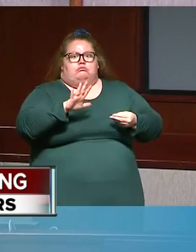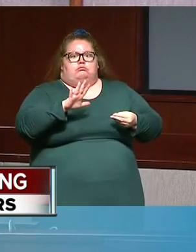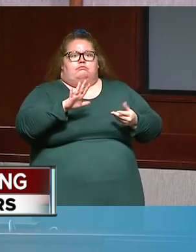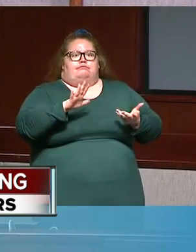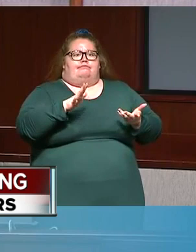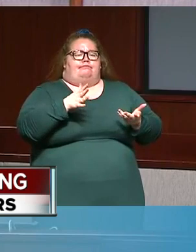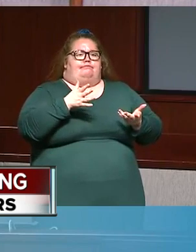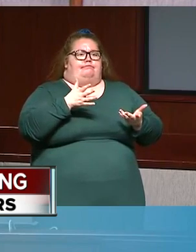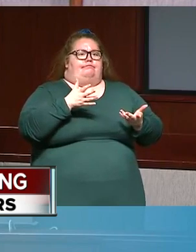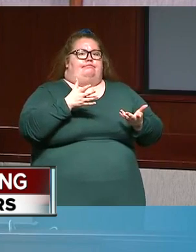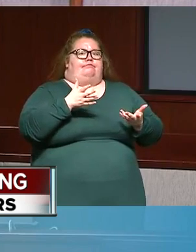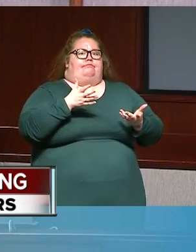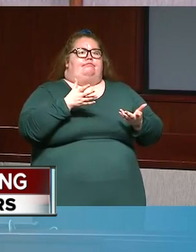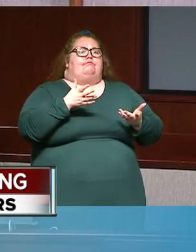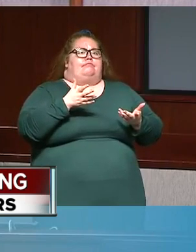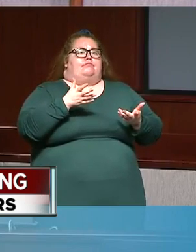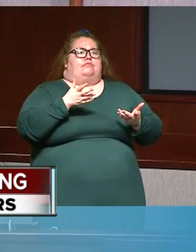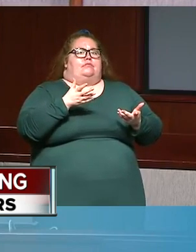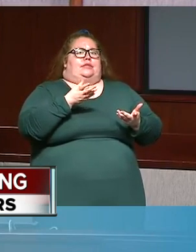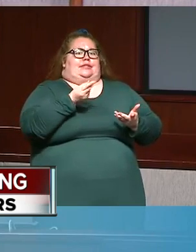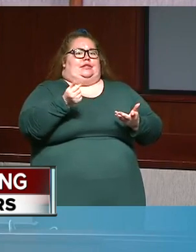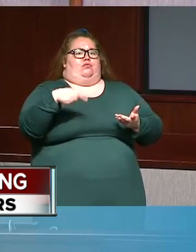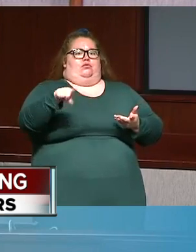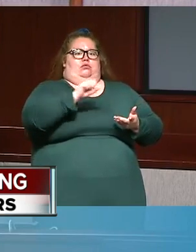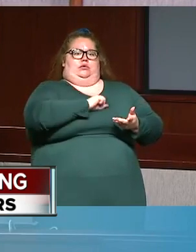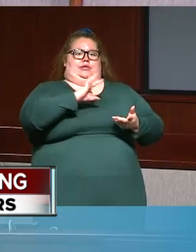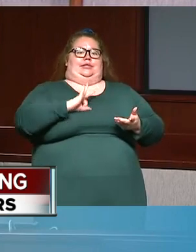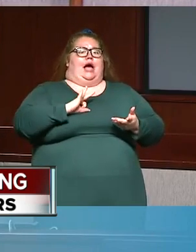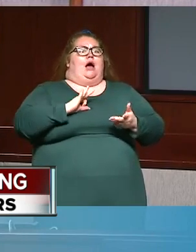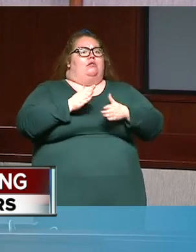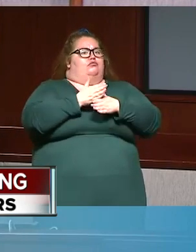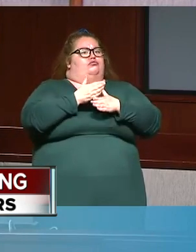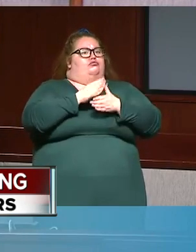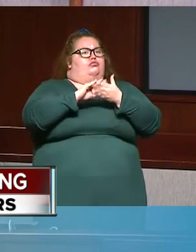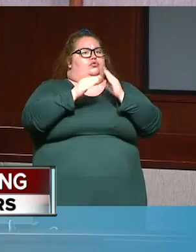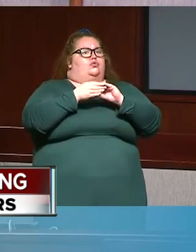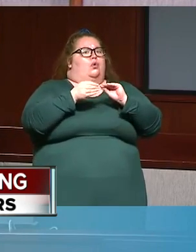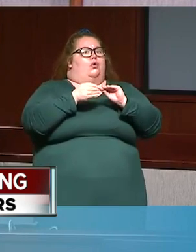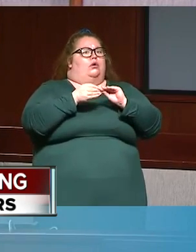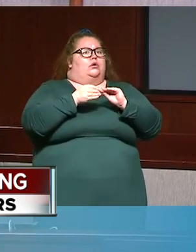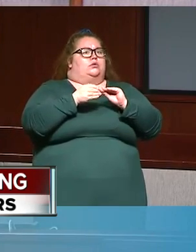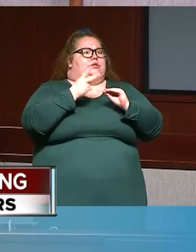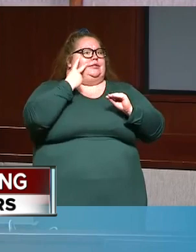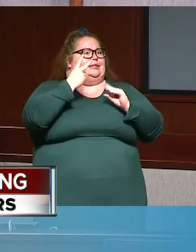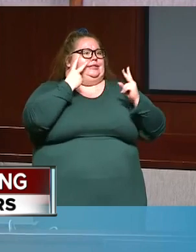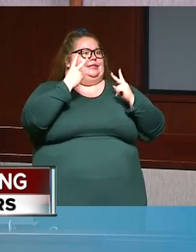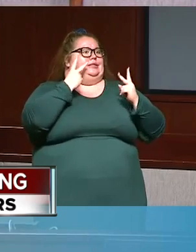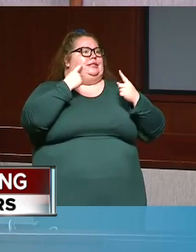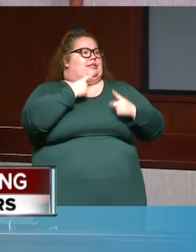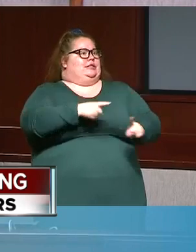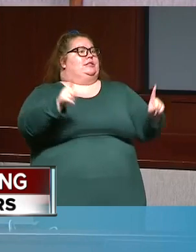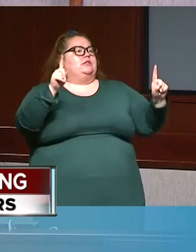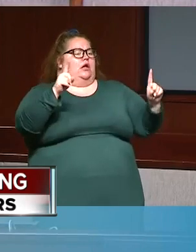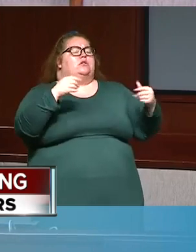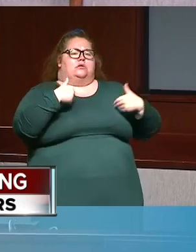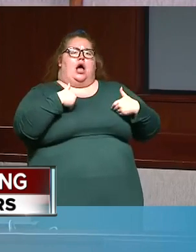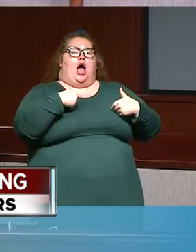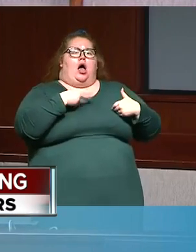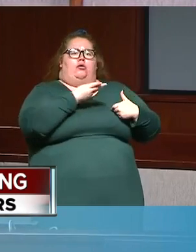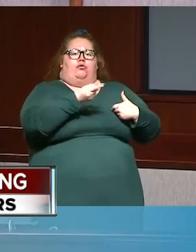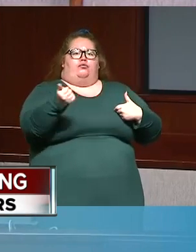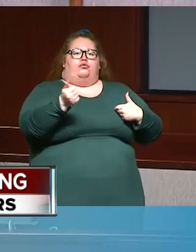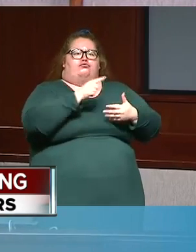from several opportunities for our staff to share with each other some of the successes we're seeing in our community, that we have had a number of patients who have had